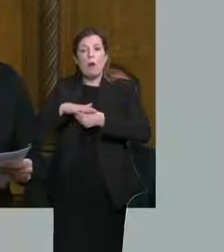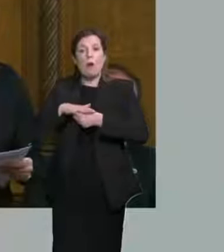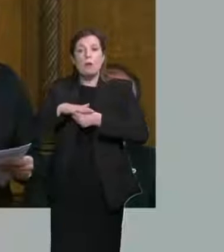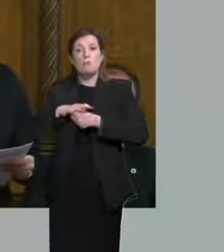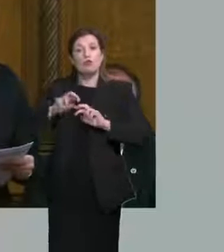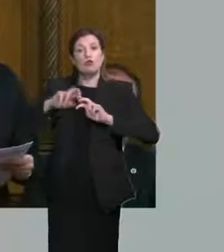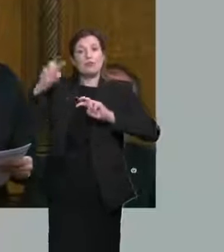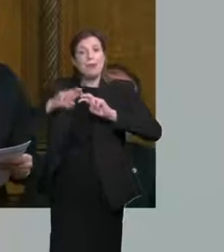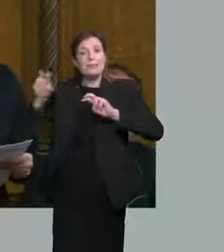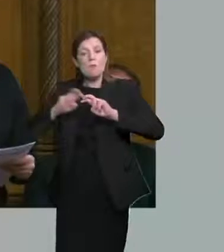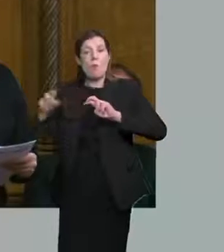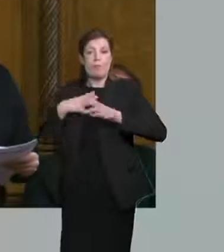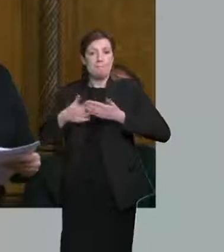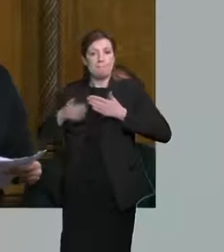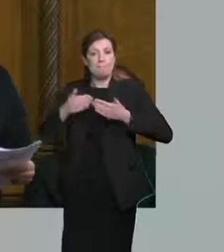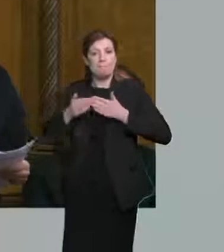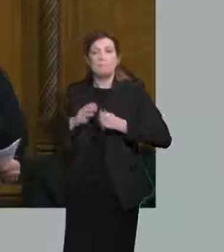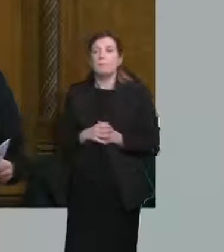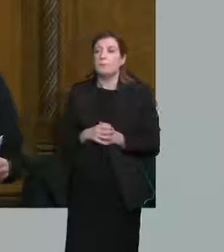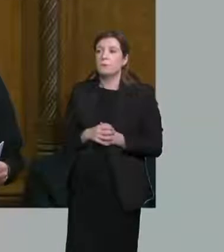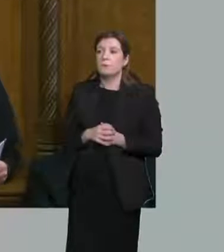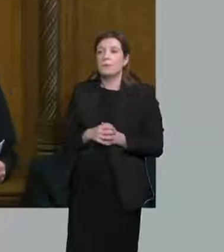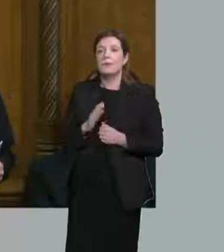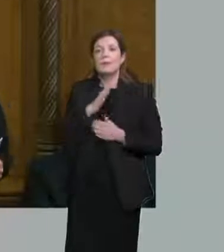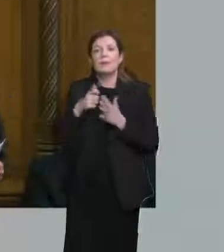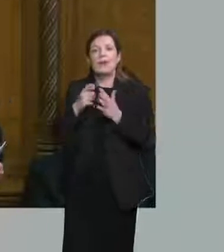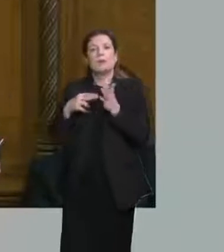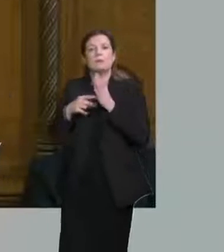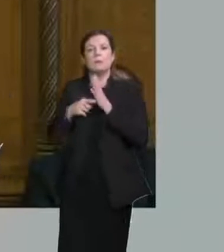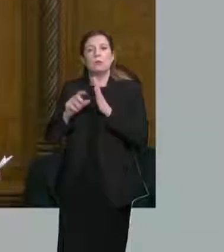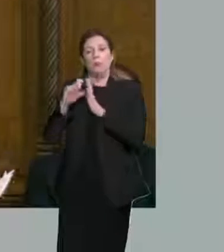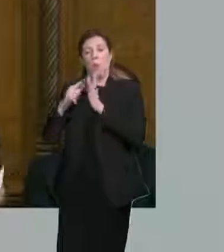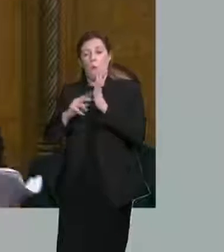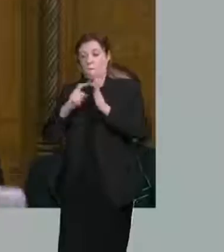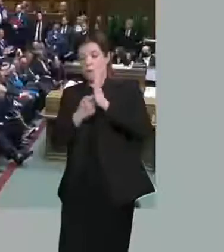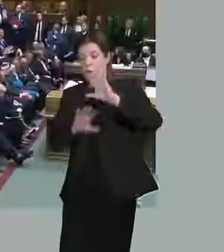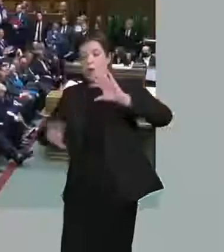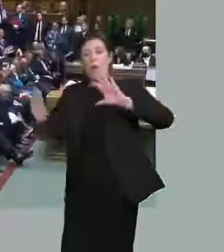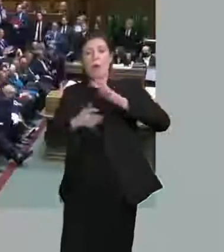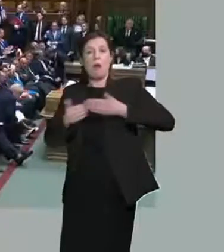National Transport links and the East Kent Enterprise Zone to cover and include the Port of Dover?